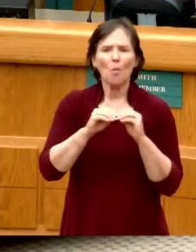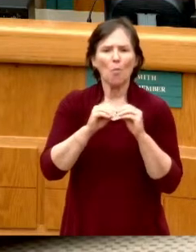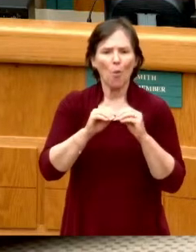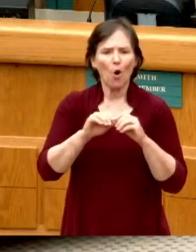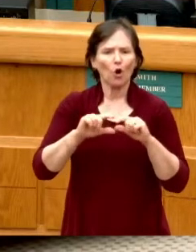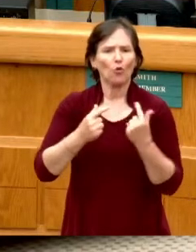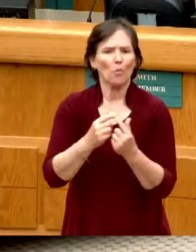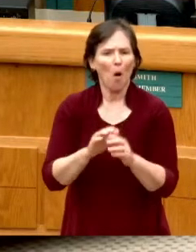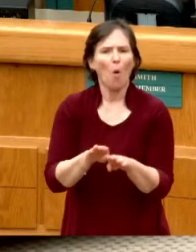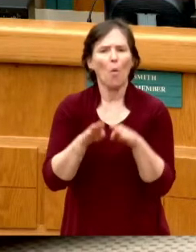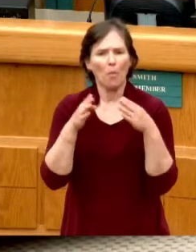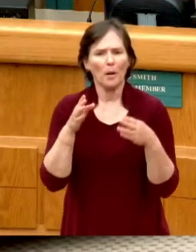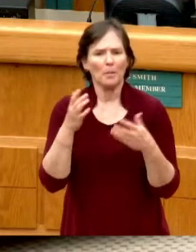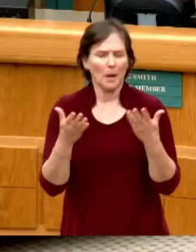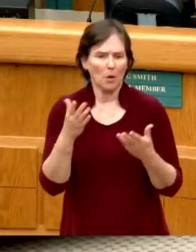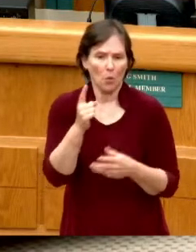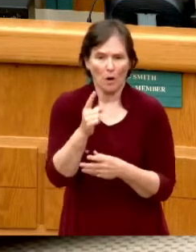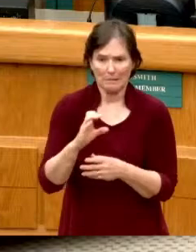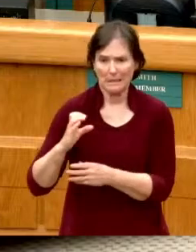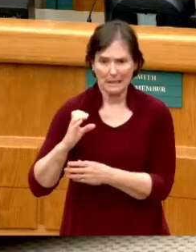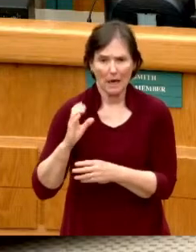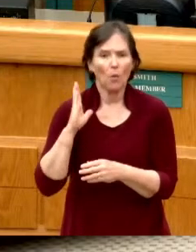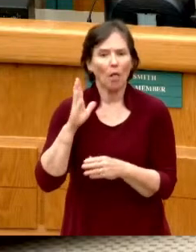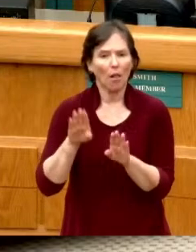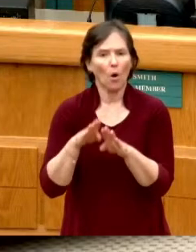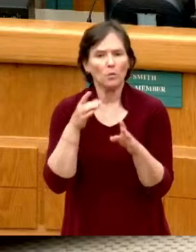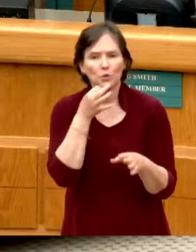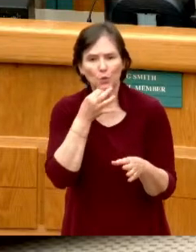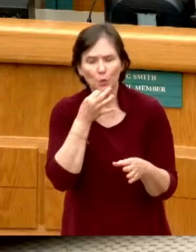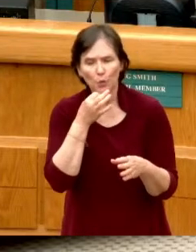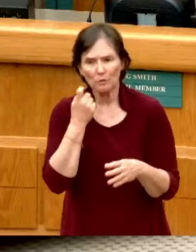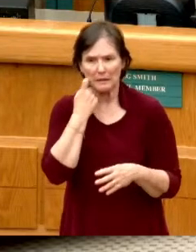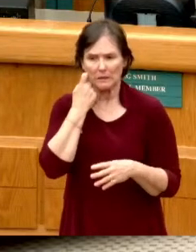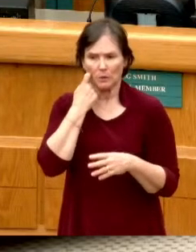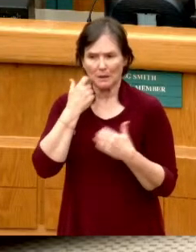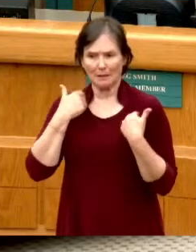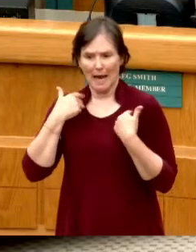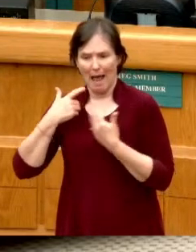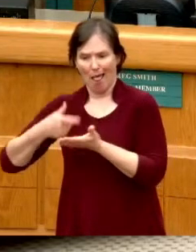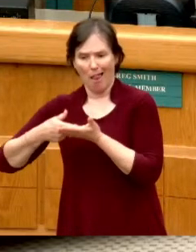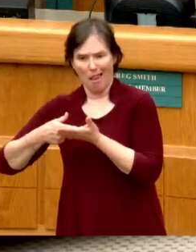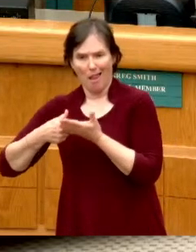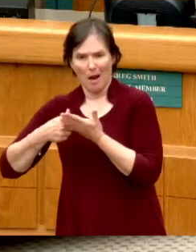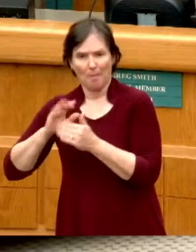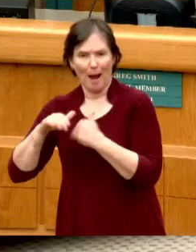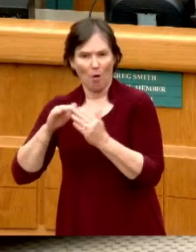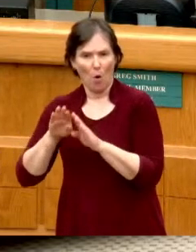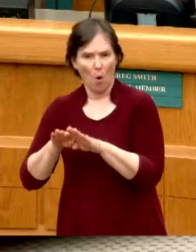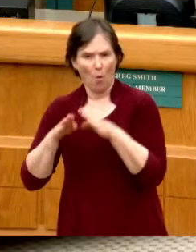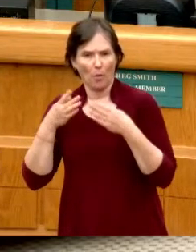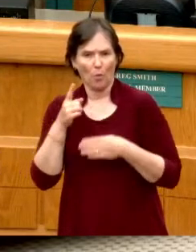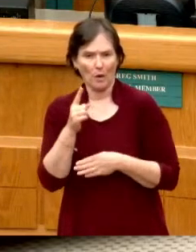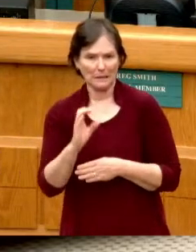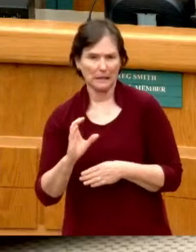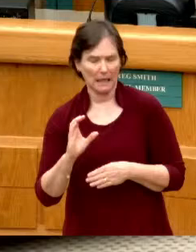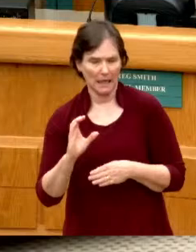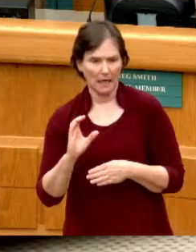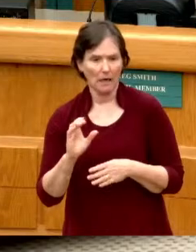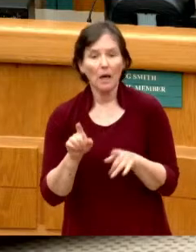actually had a meeting with his EVAP panel on Monday to discuss 1C, but we also know that we still haven't